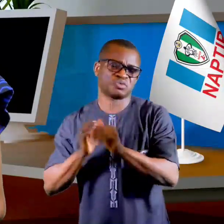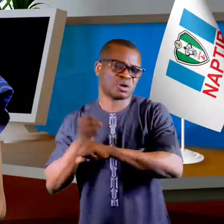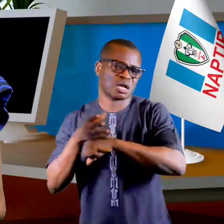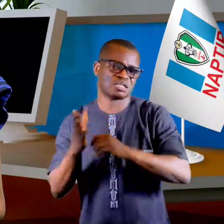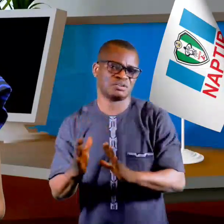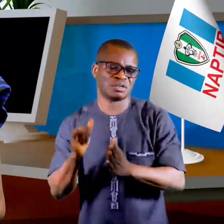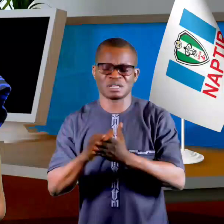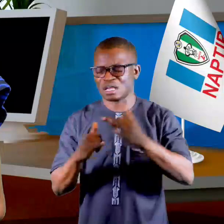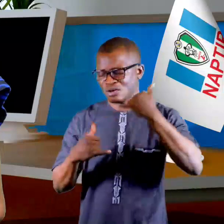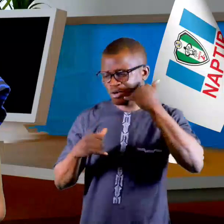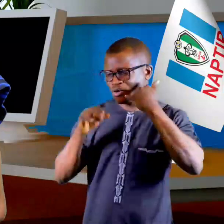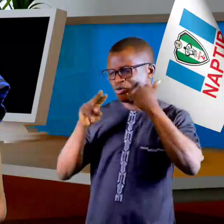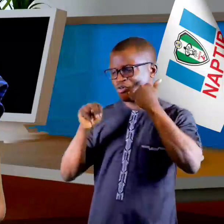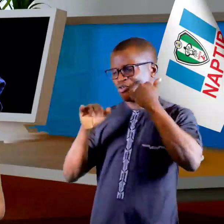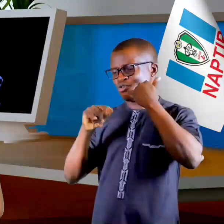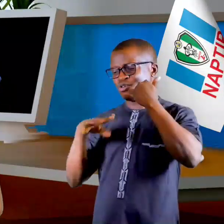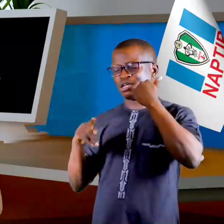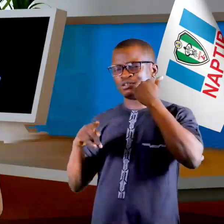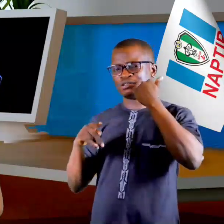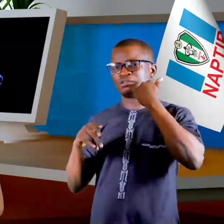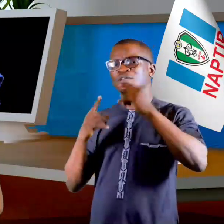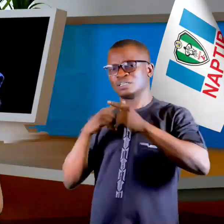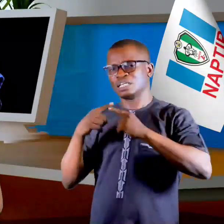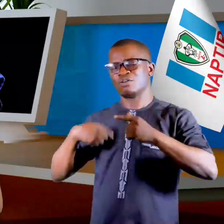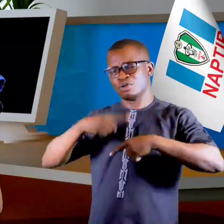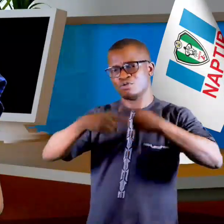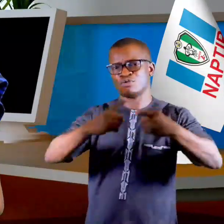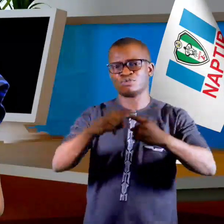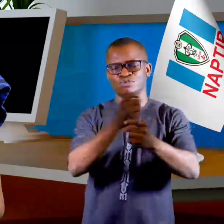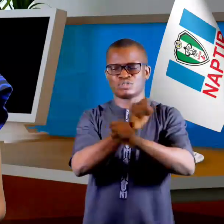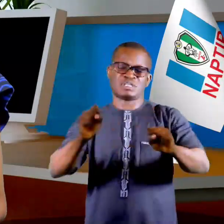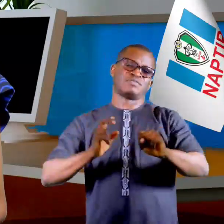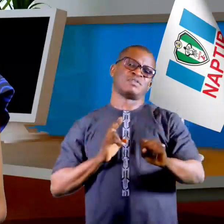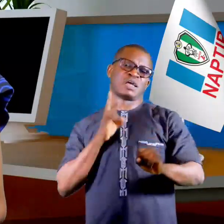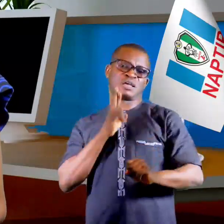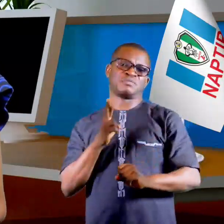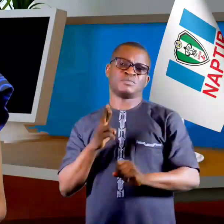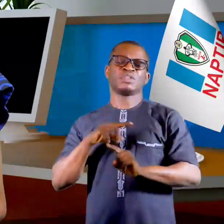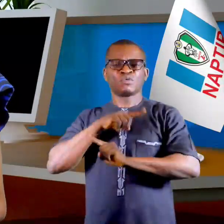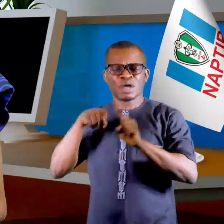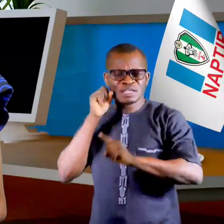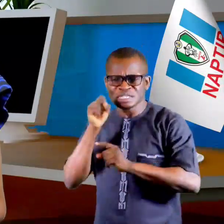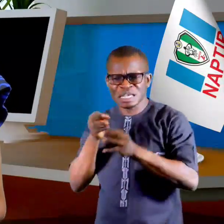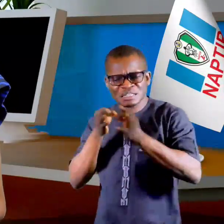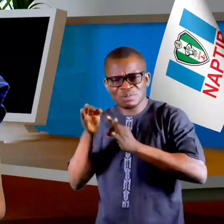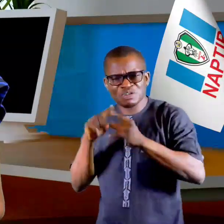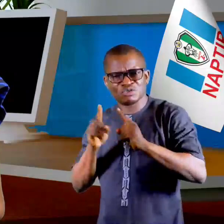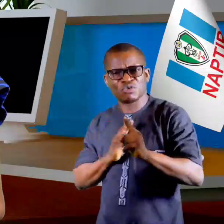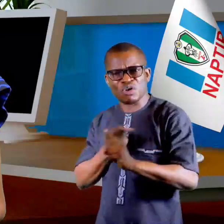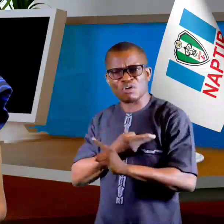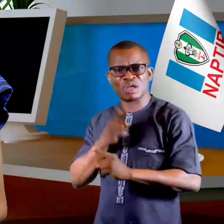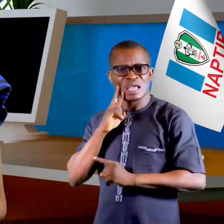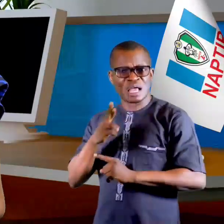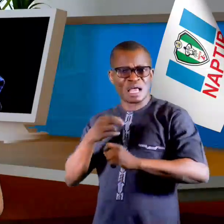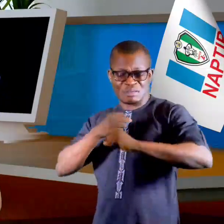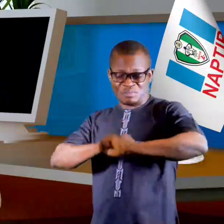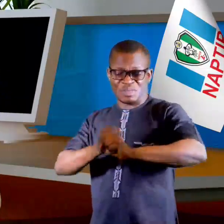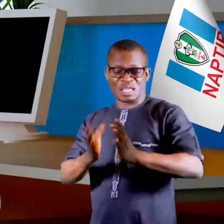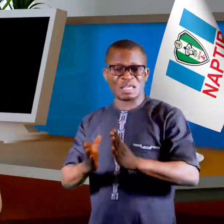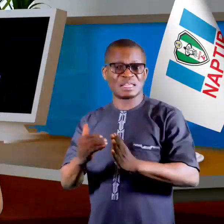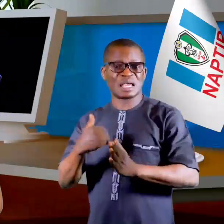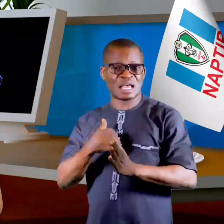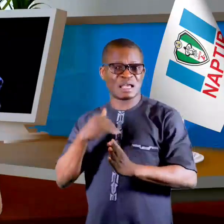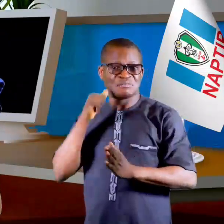call NAPTIP, and we had to go and rescue her. And when she explained to us, her guardian actually has a